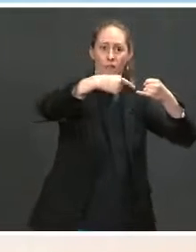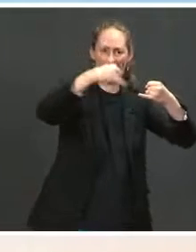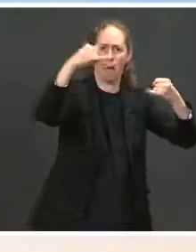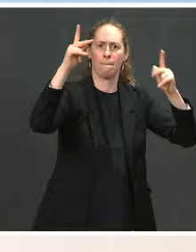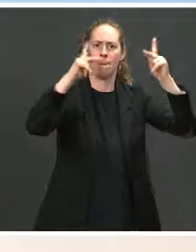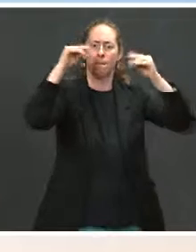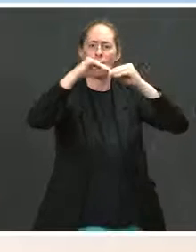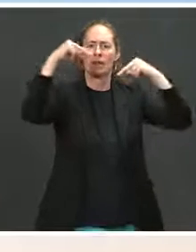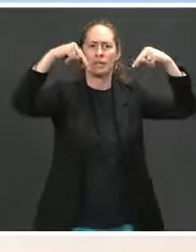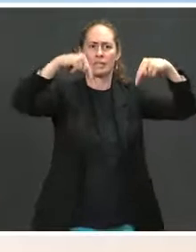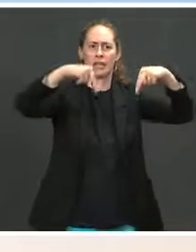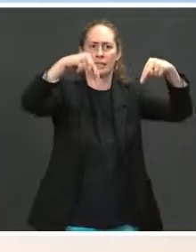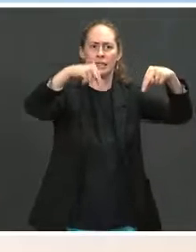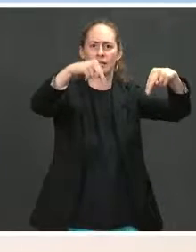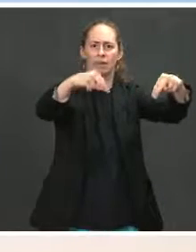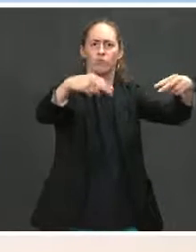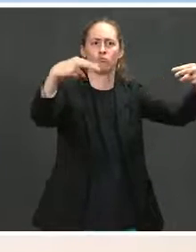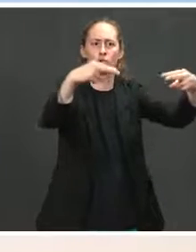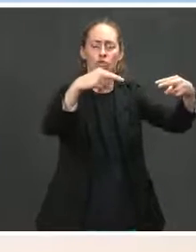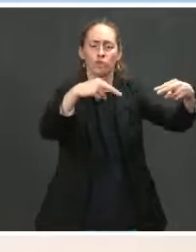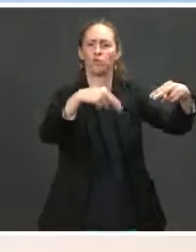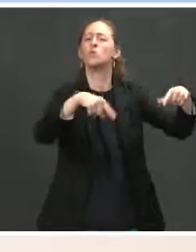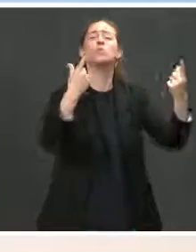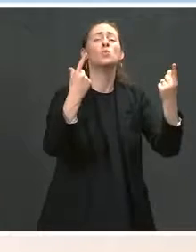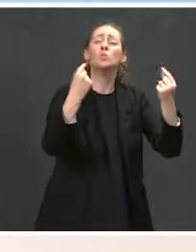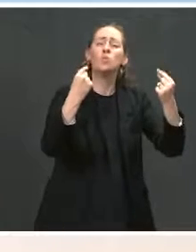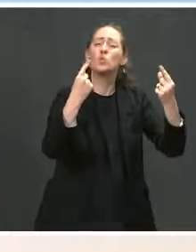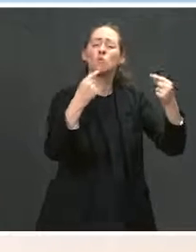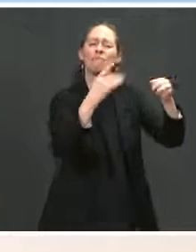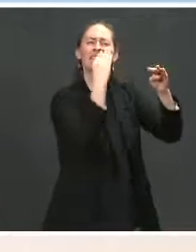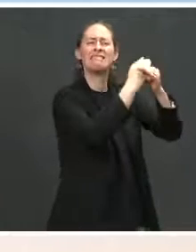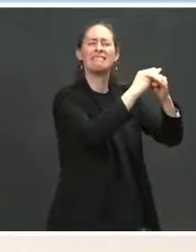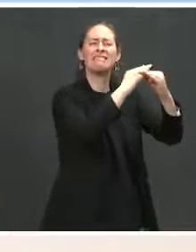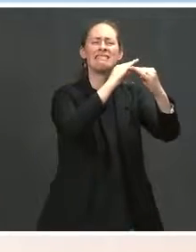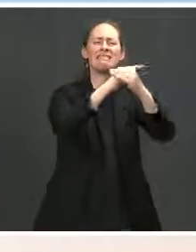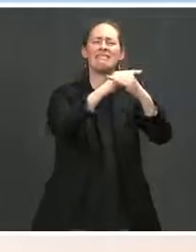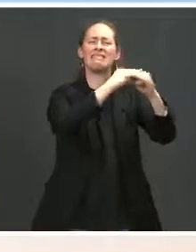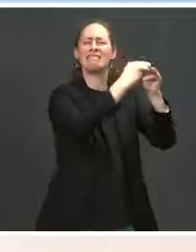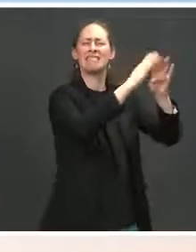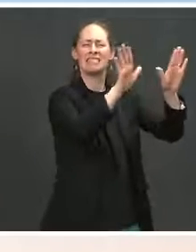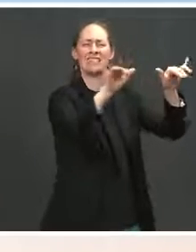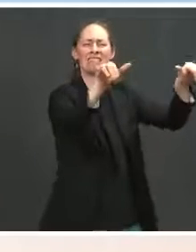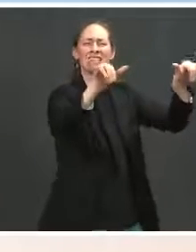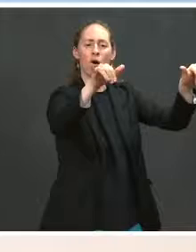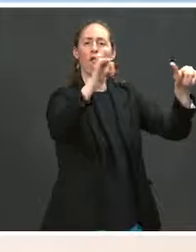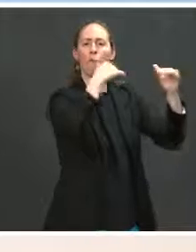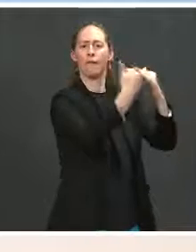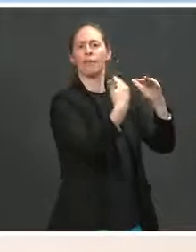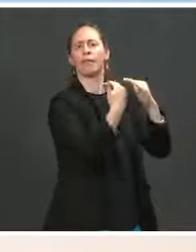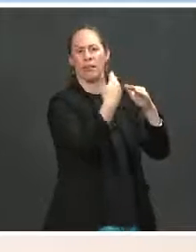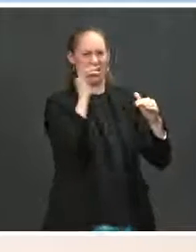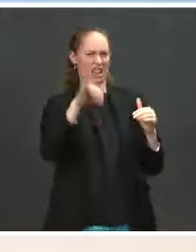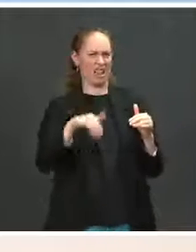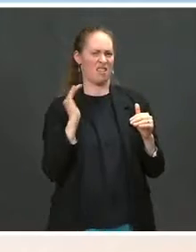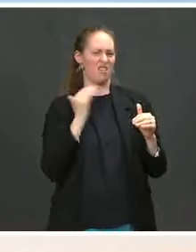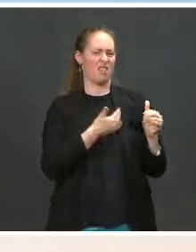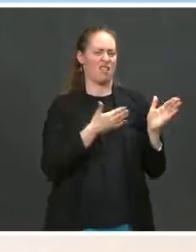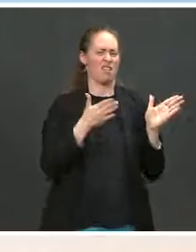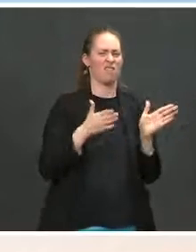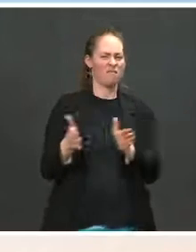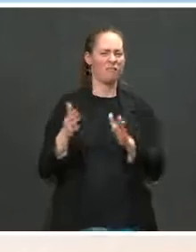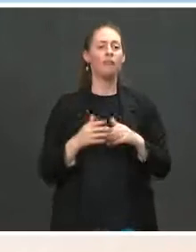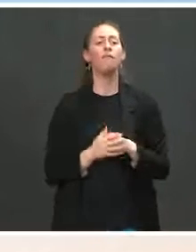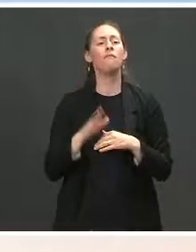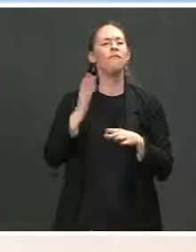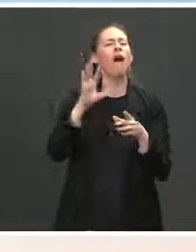the journey, in order to reduce the number of migrants who are making it to our border. And certainly we're having discussions about